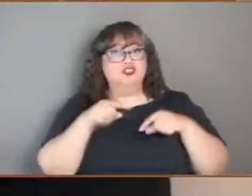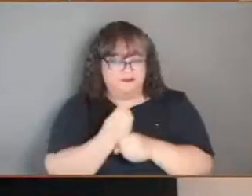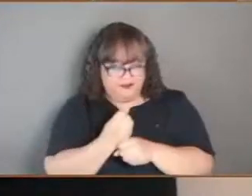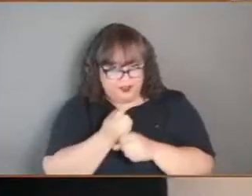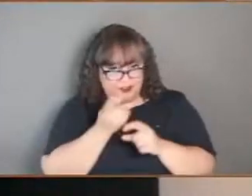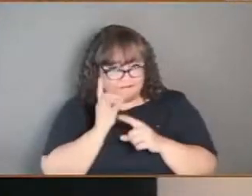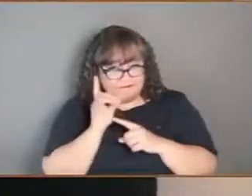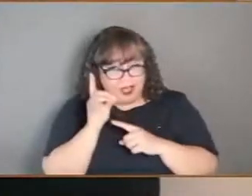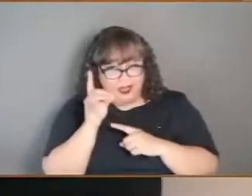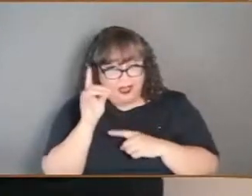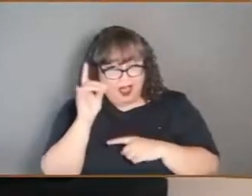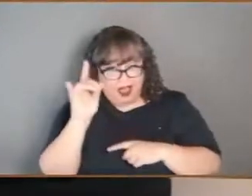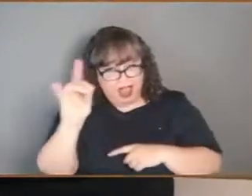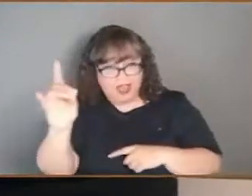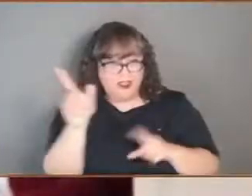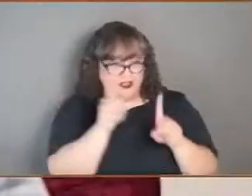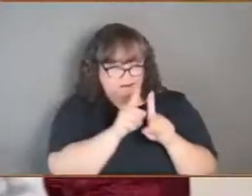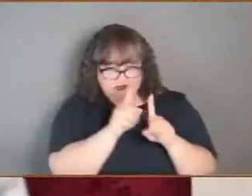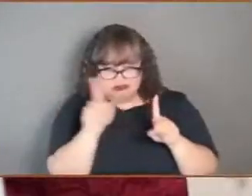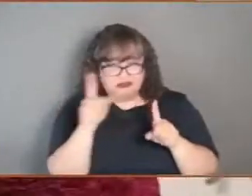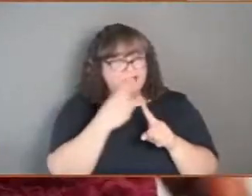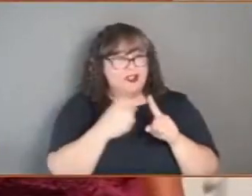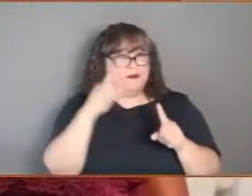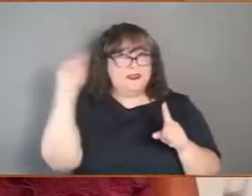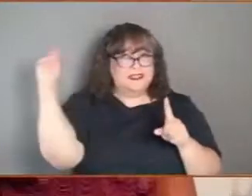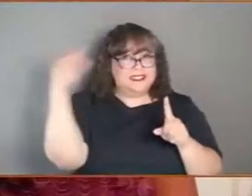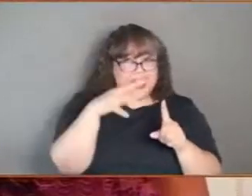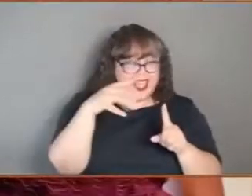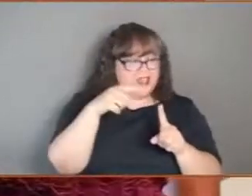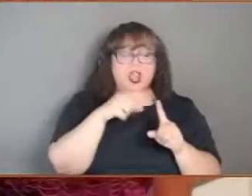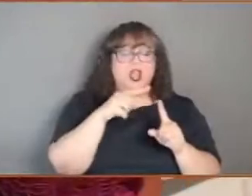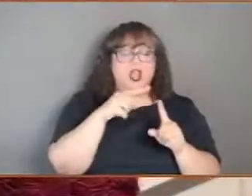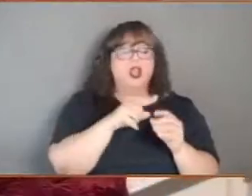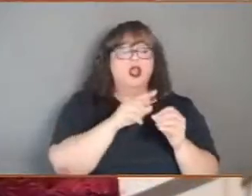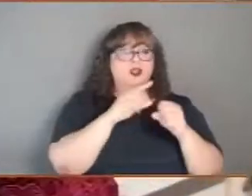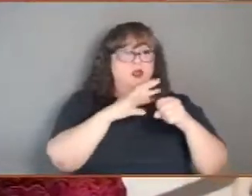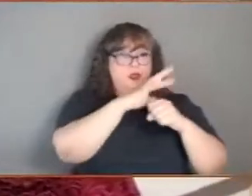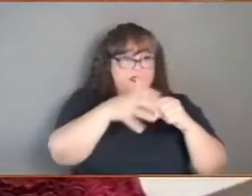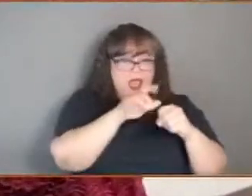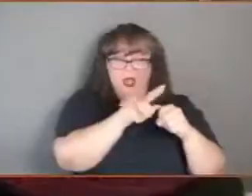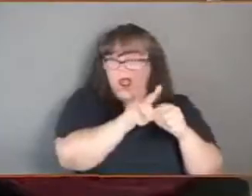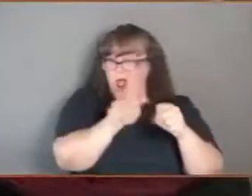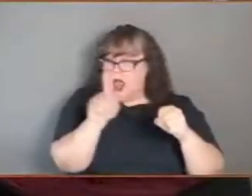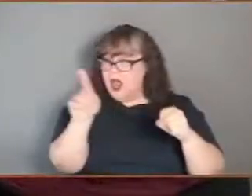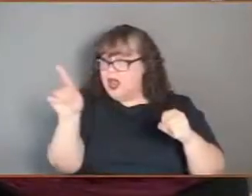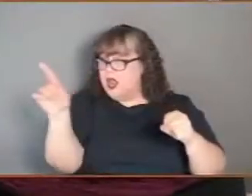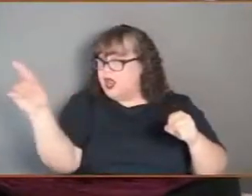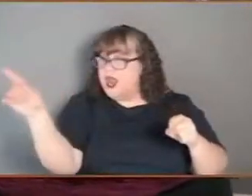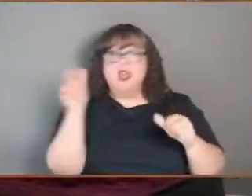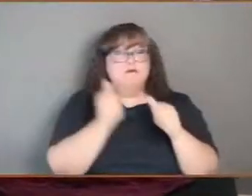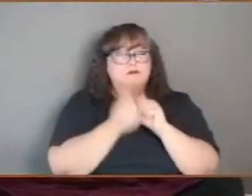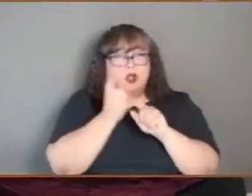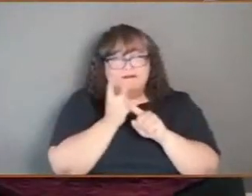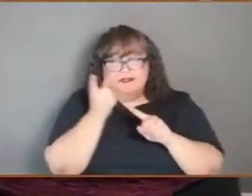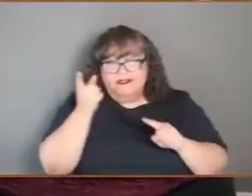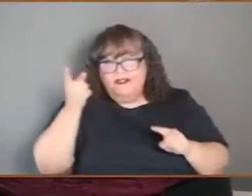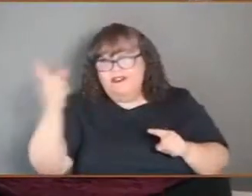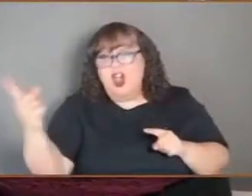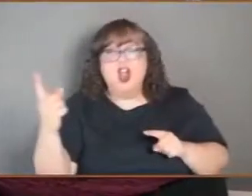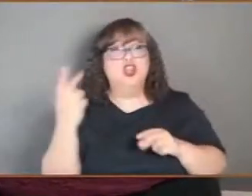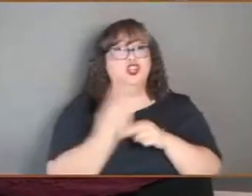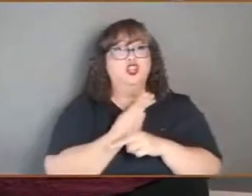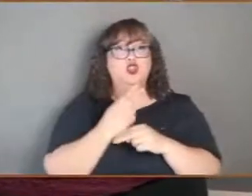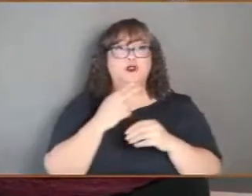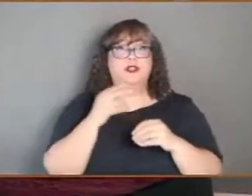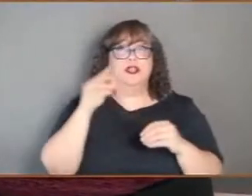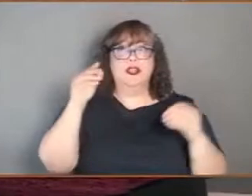traveling far from the sun. As a matter of fact, it's going to be the farthest spacecraft traveling on solar power. And so that's why